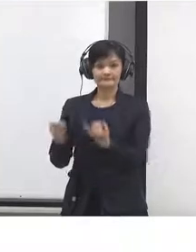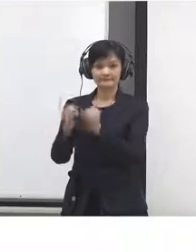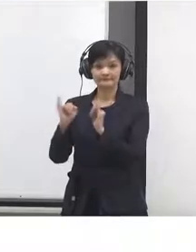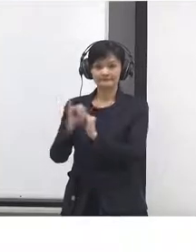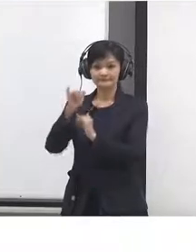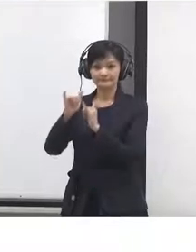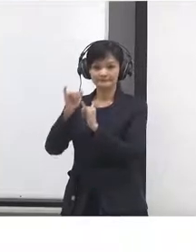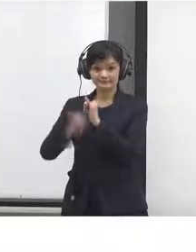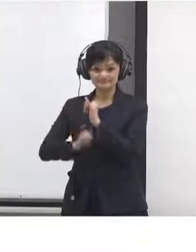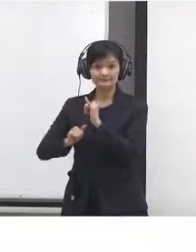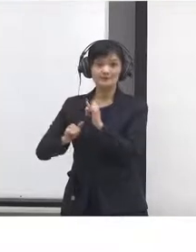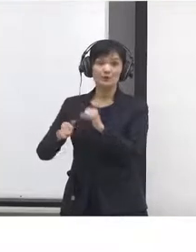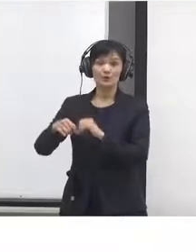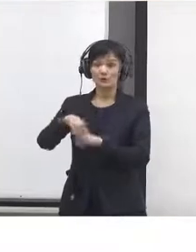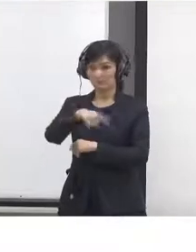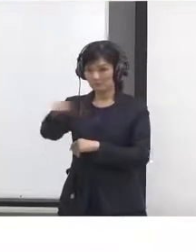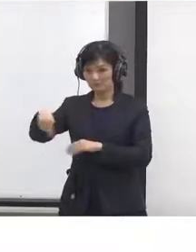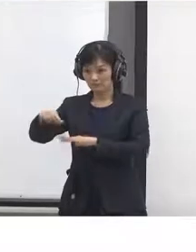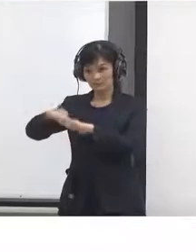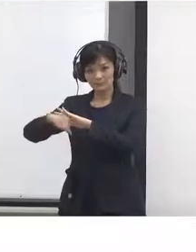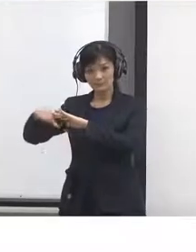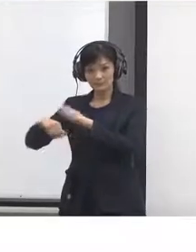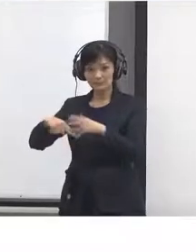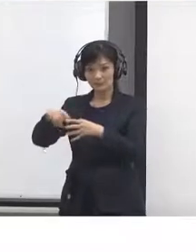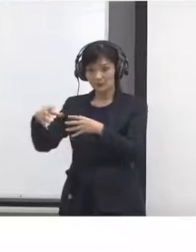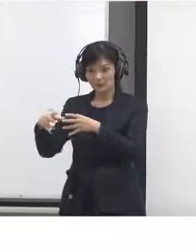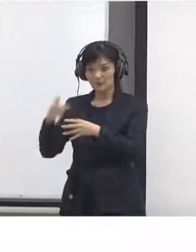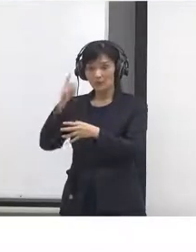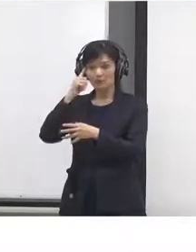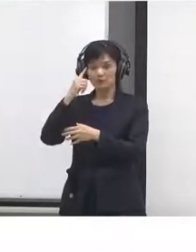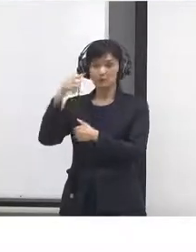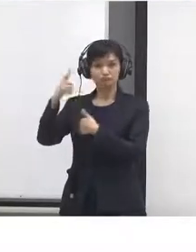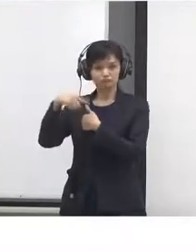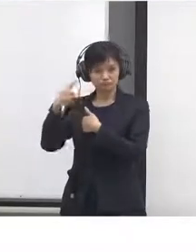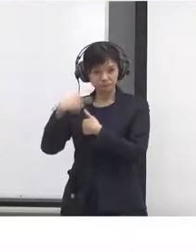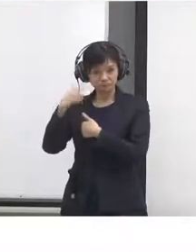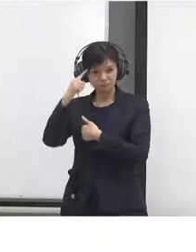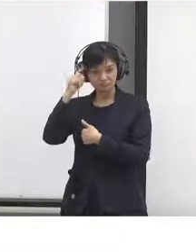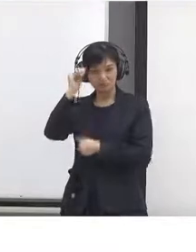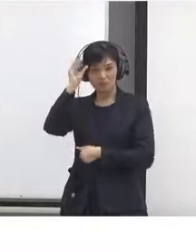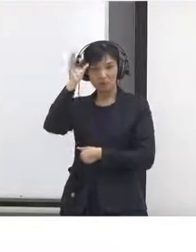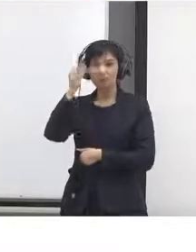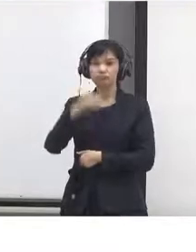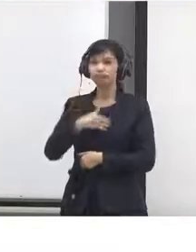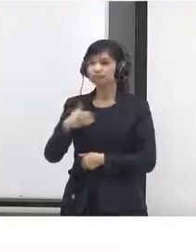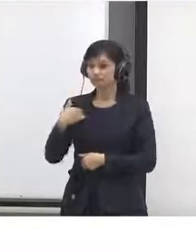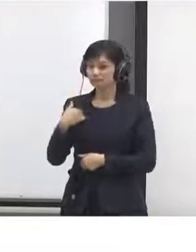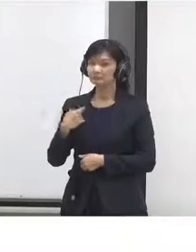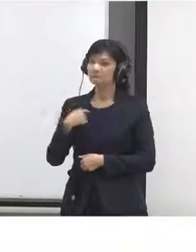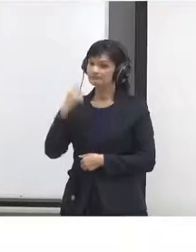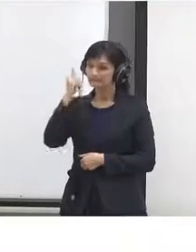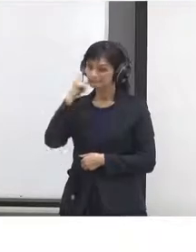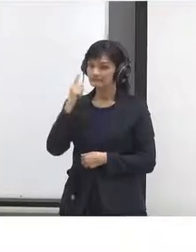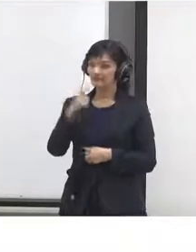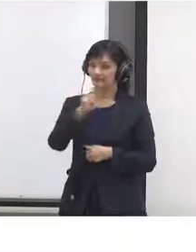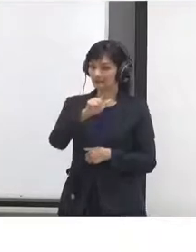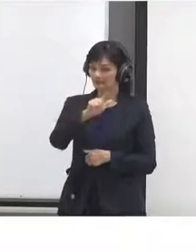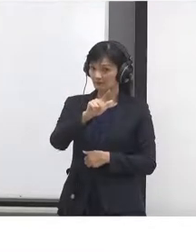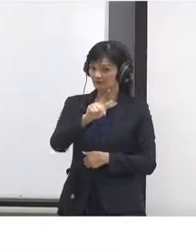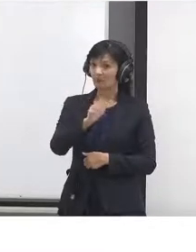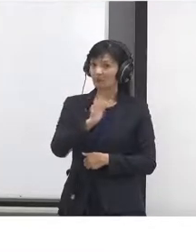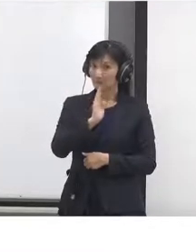So I always suggest to teacher join our project. Yeah, join her